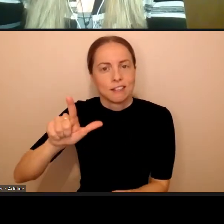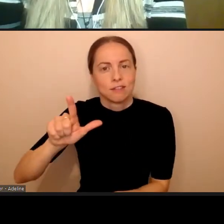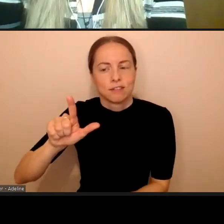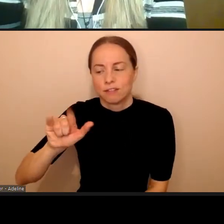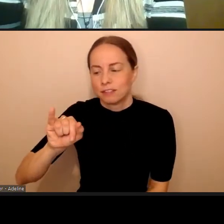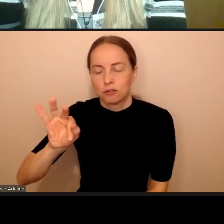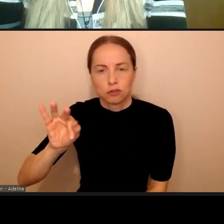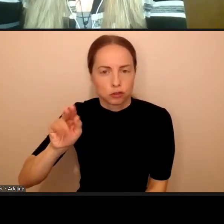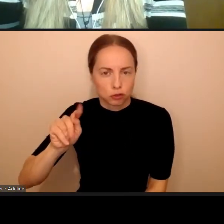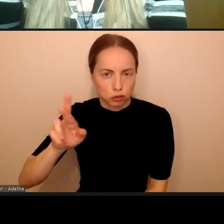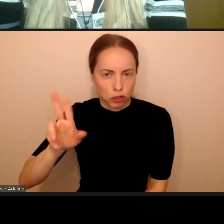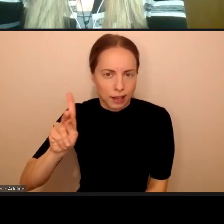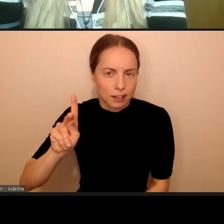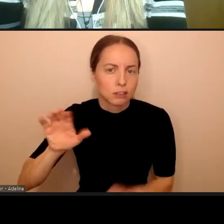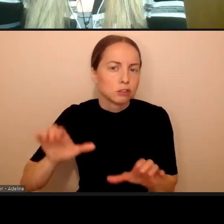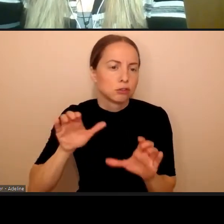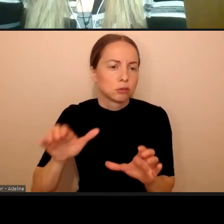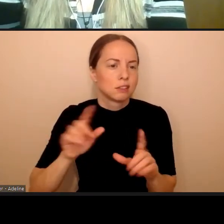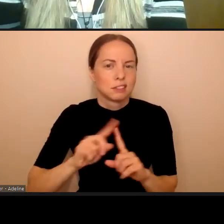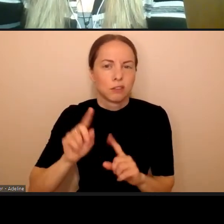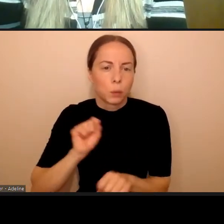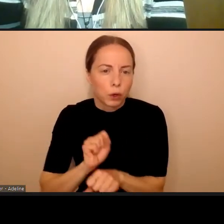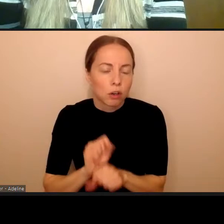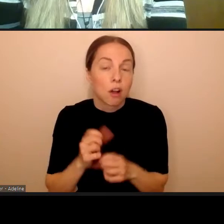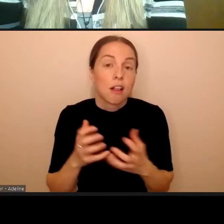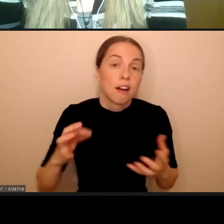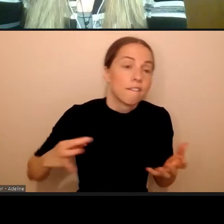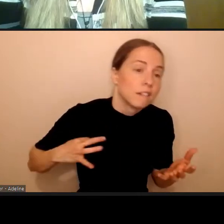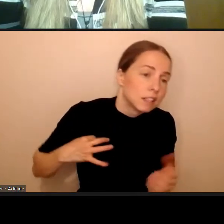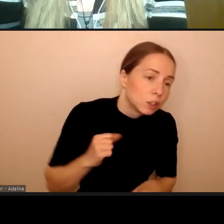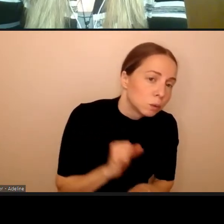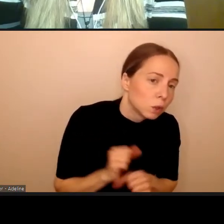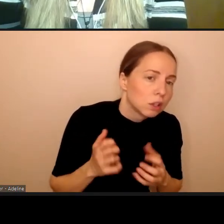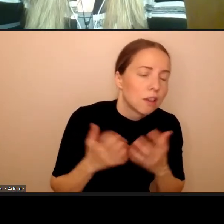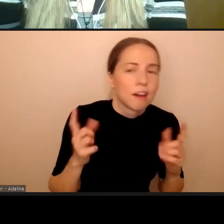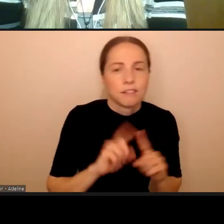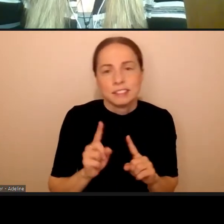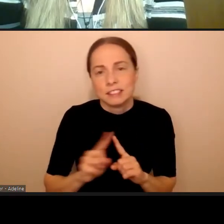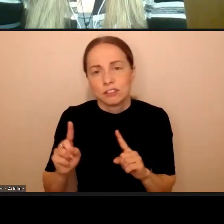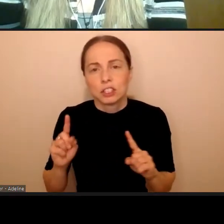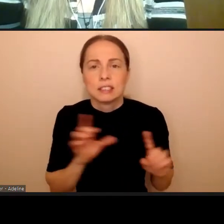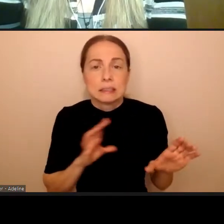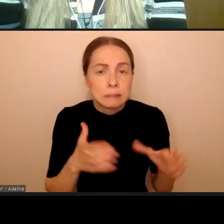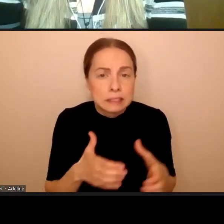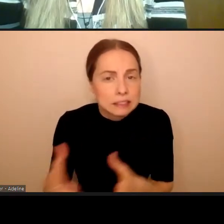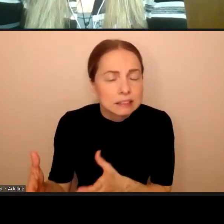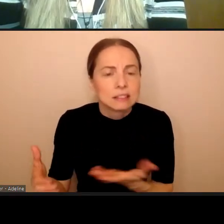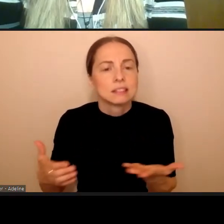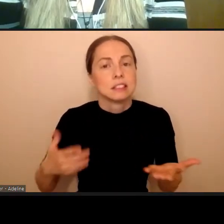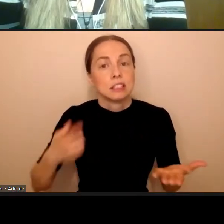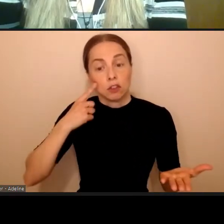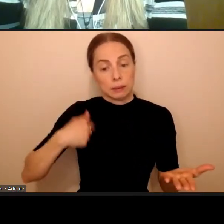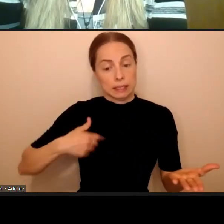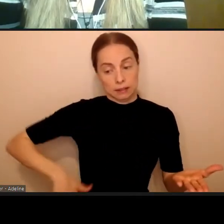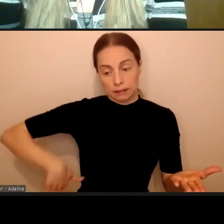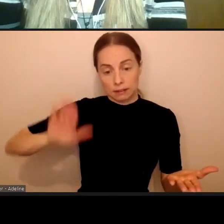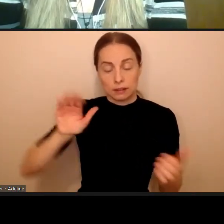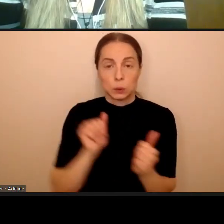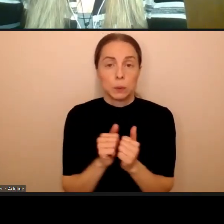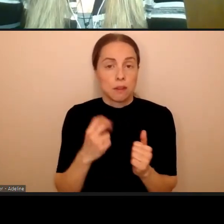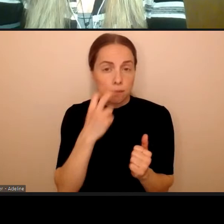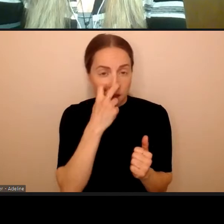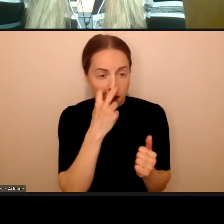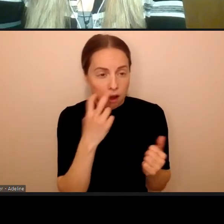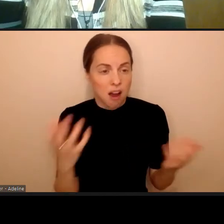volunteer work, been on a lot of different committees. And so for me, growing up with my blindness,